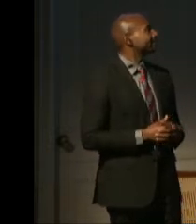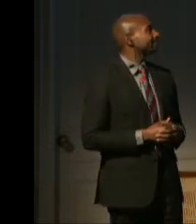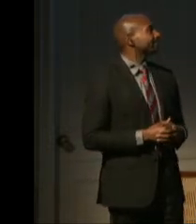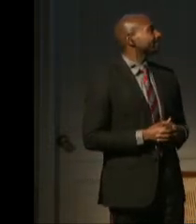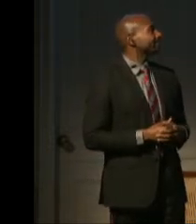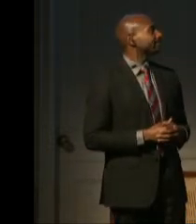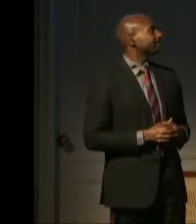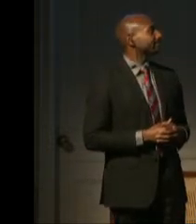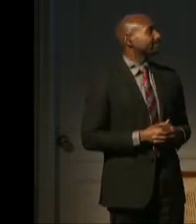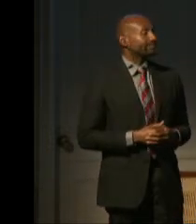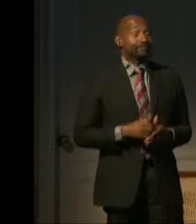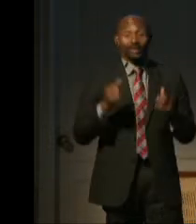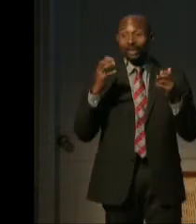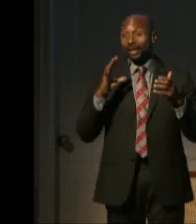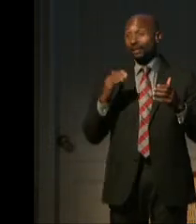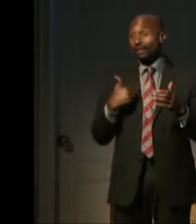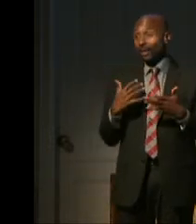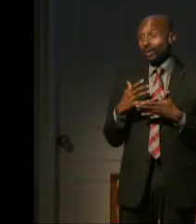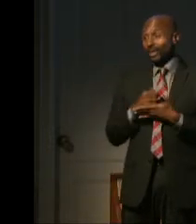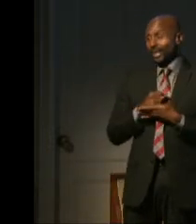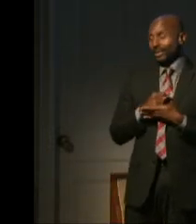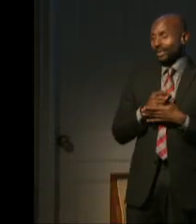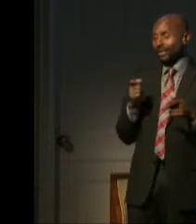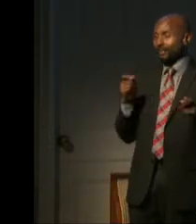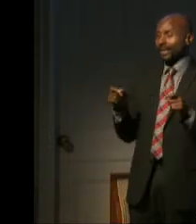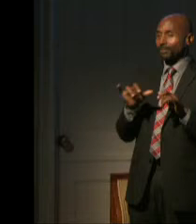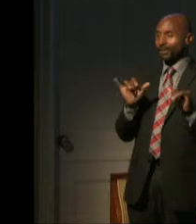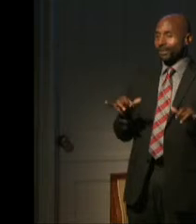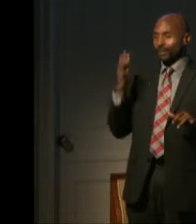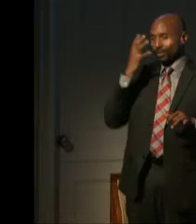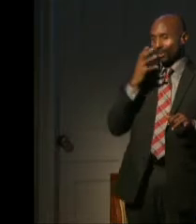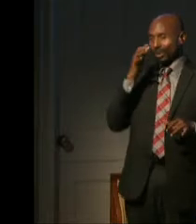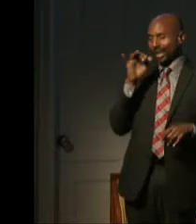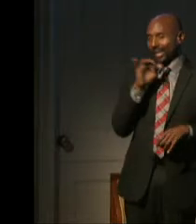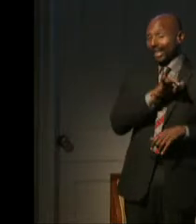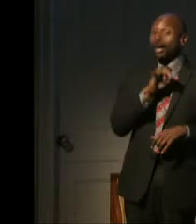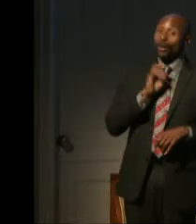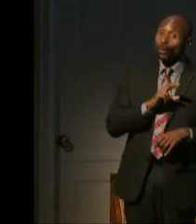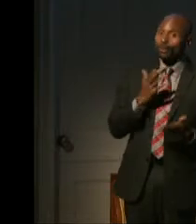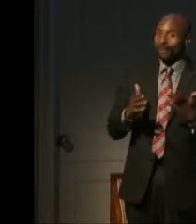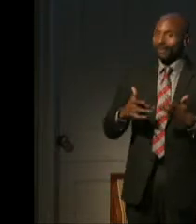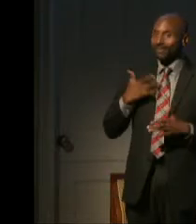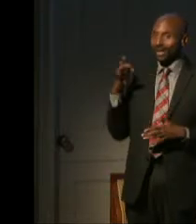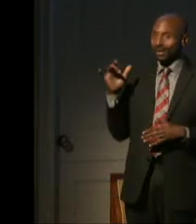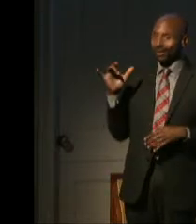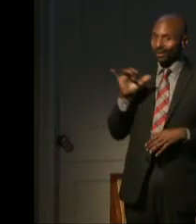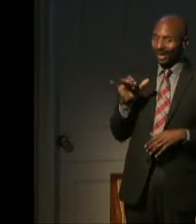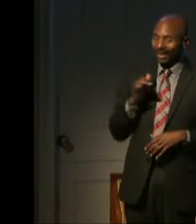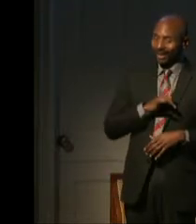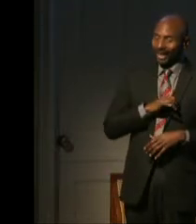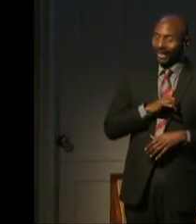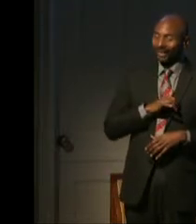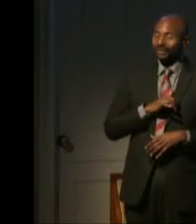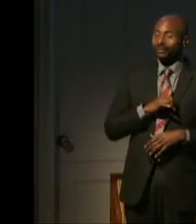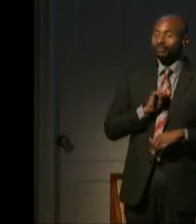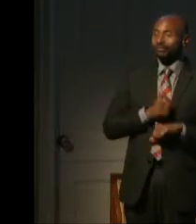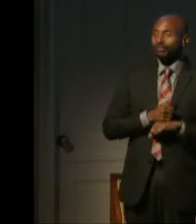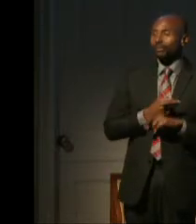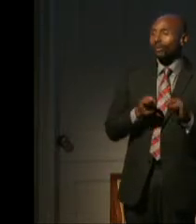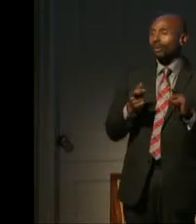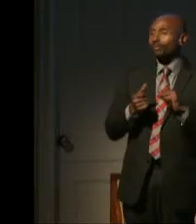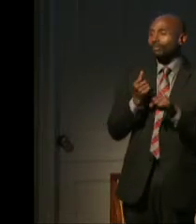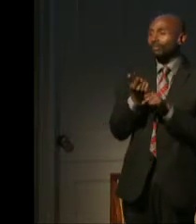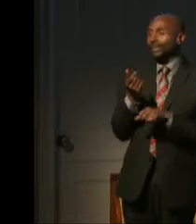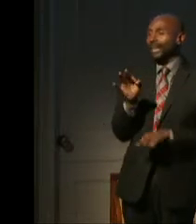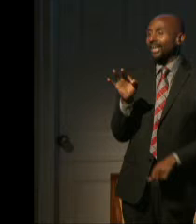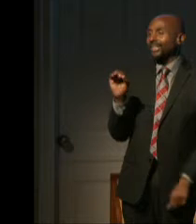what a lot of our collections management systems might look like, or at least feel like. Born in the 1990s, perhaps,